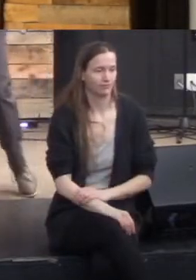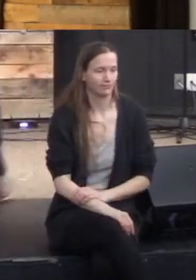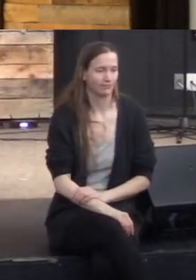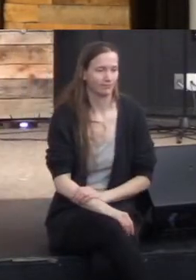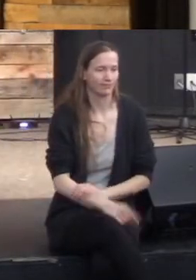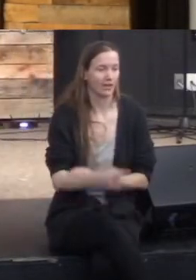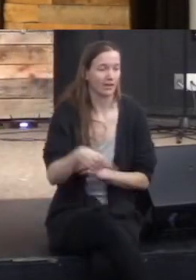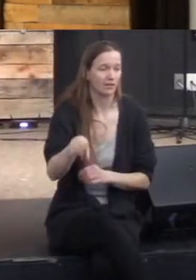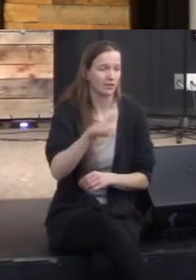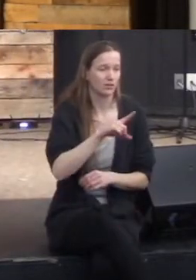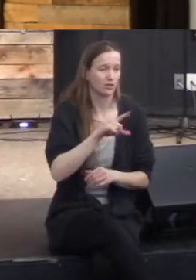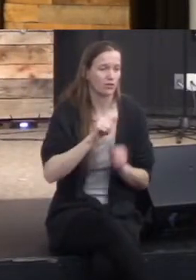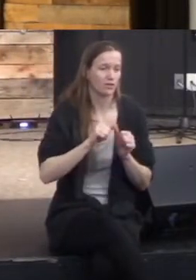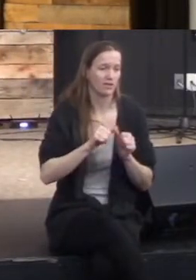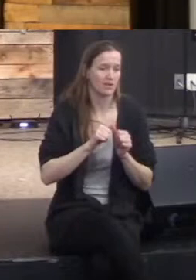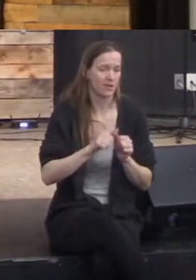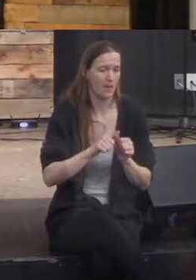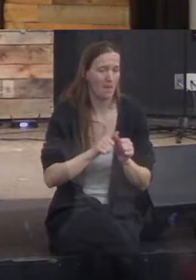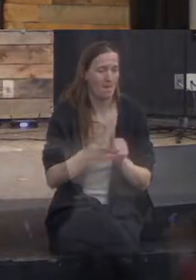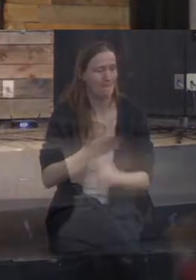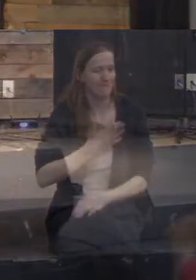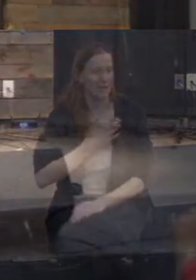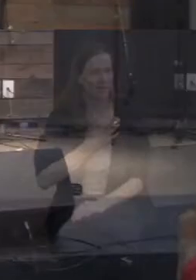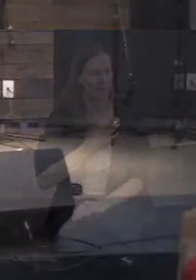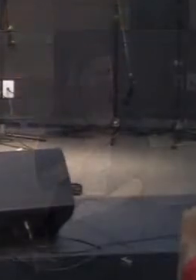And you're still mine.